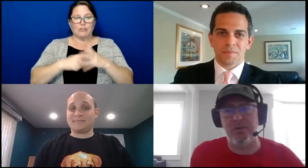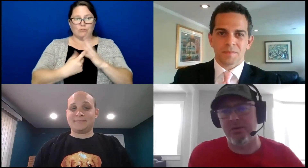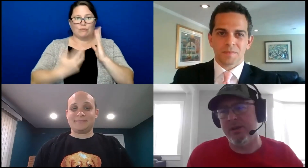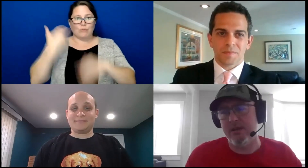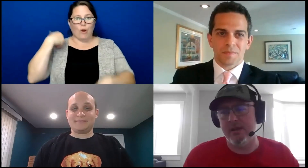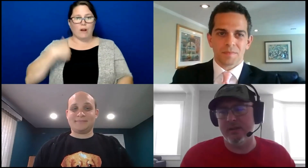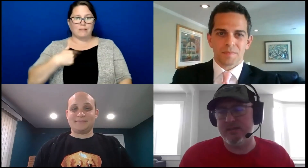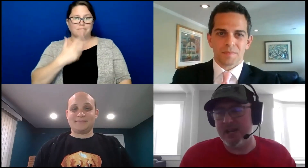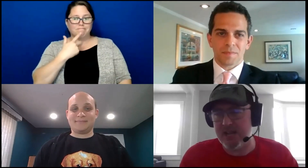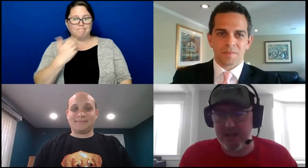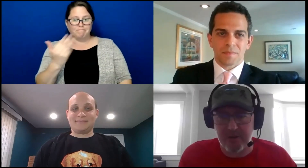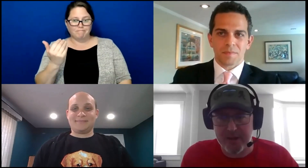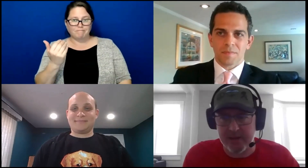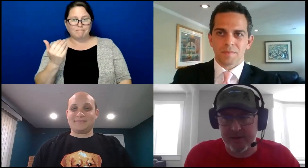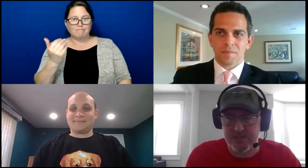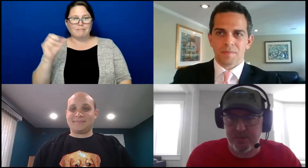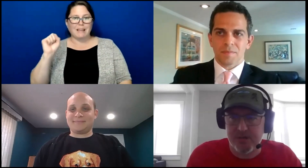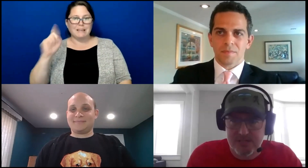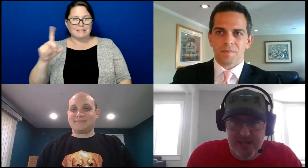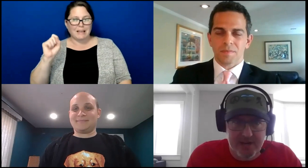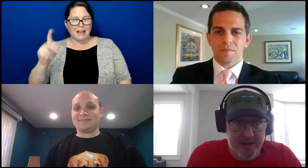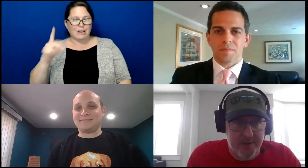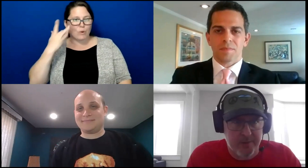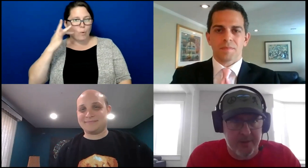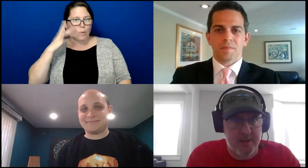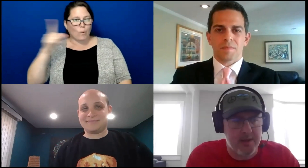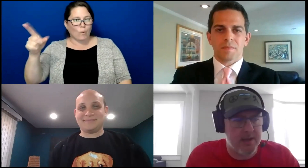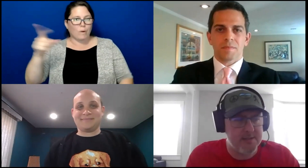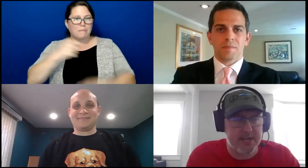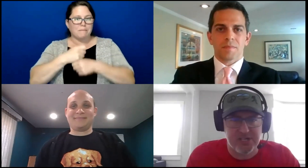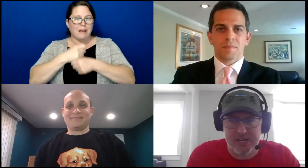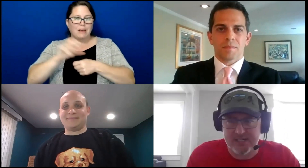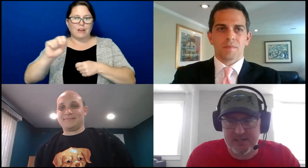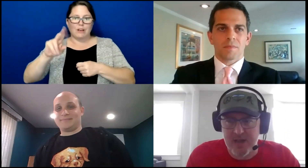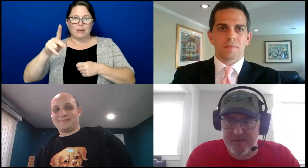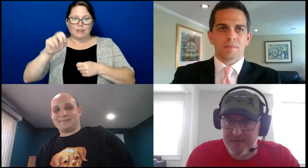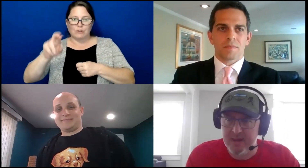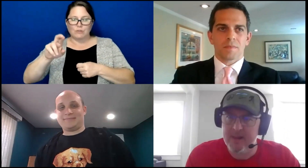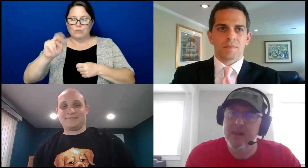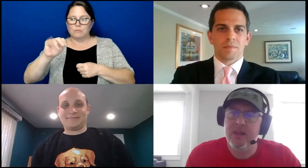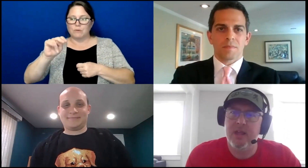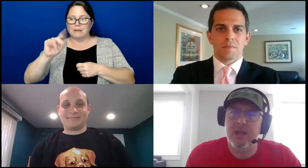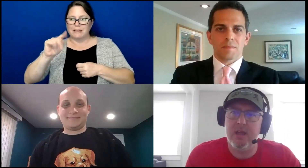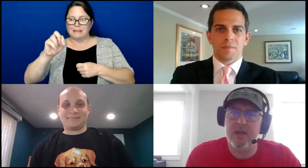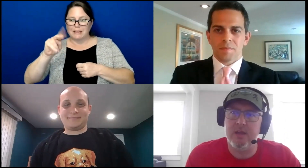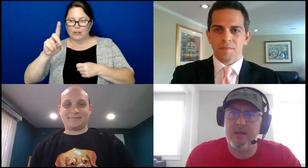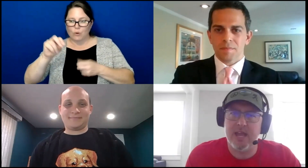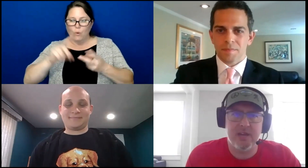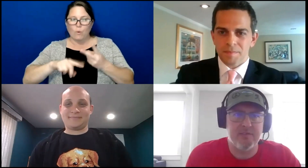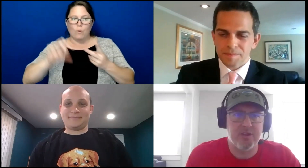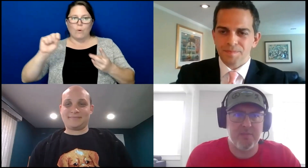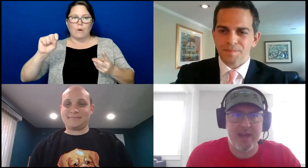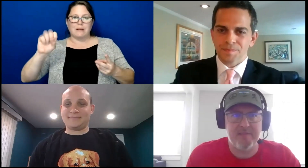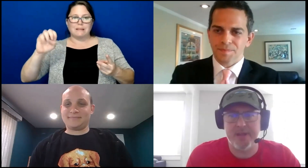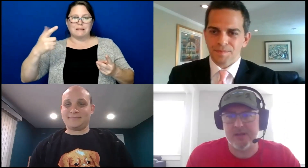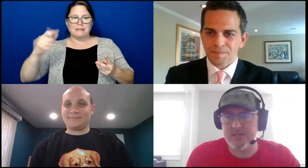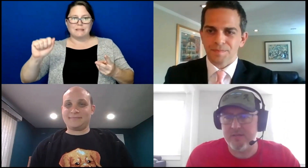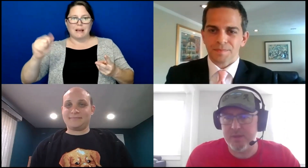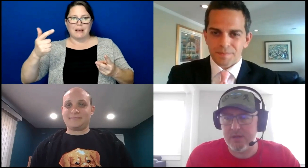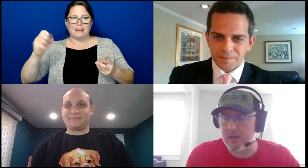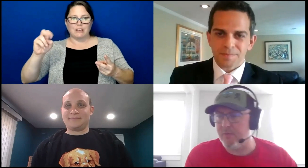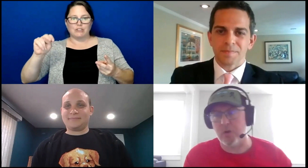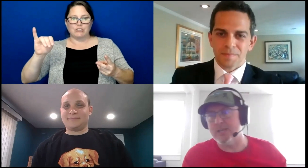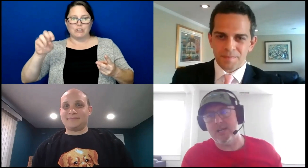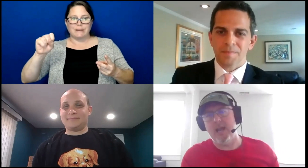years old in San Diego making Super Nintendo, Sega Genesis stuff, and kind of never looked back from there.